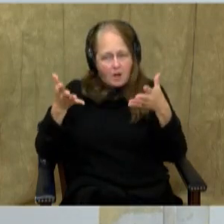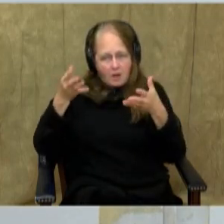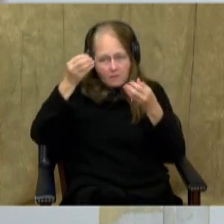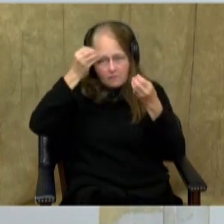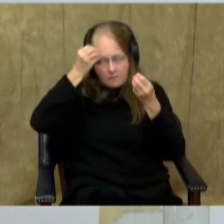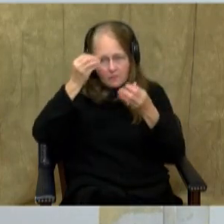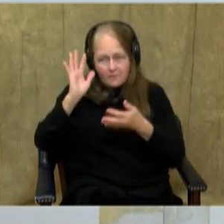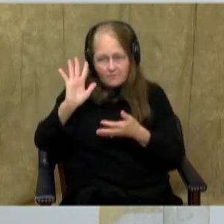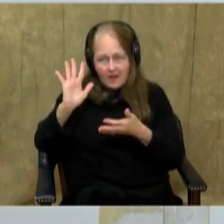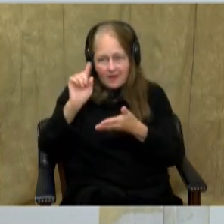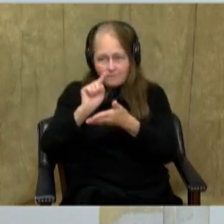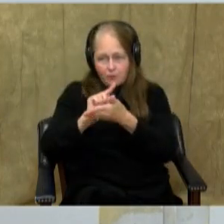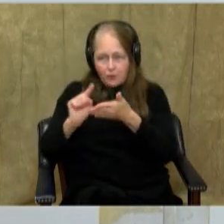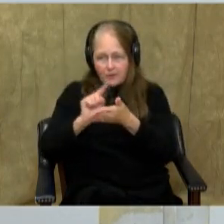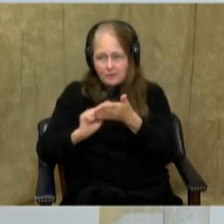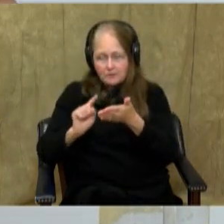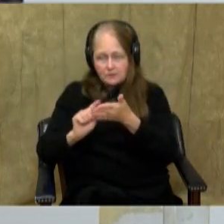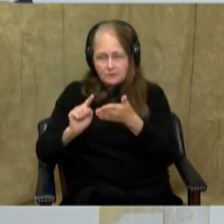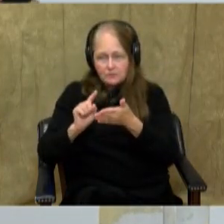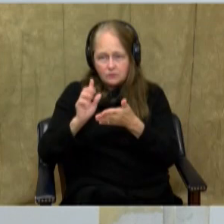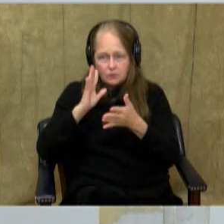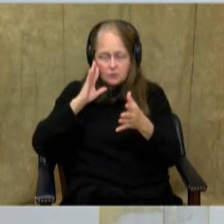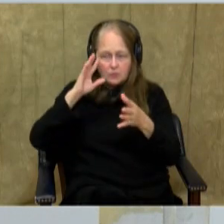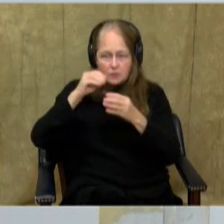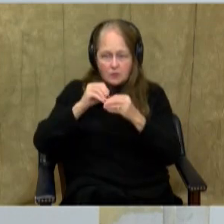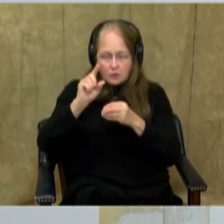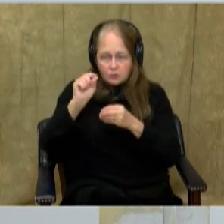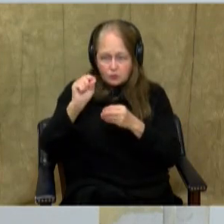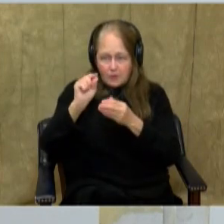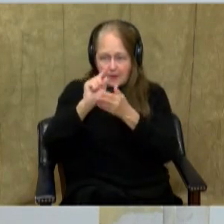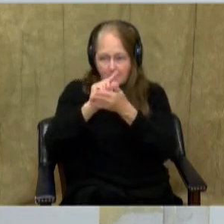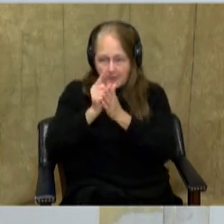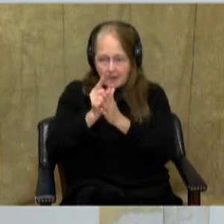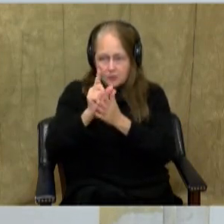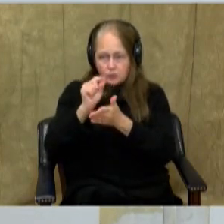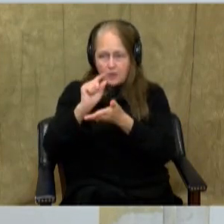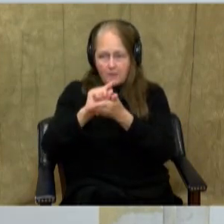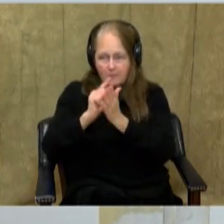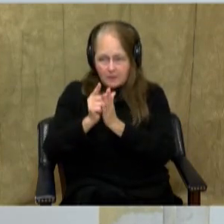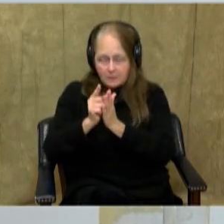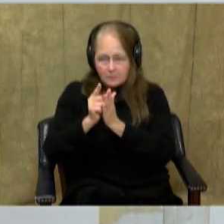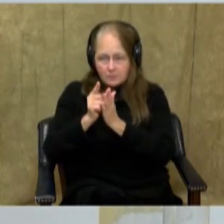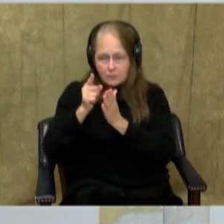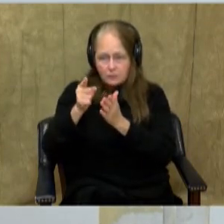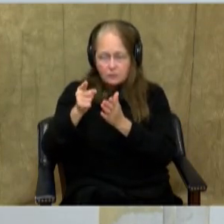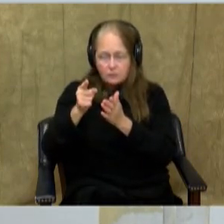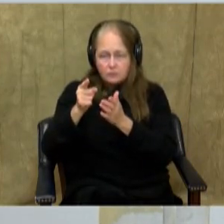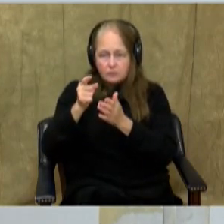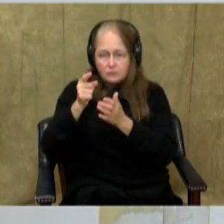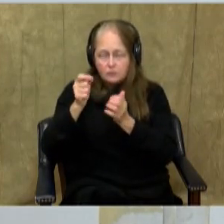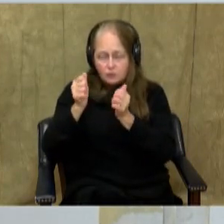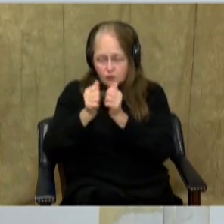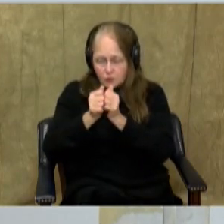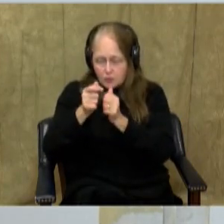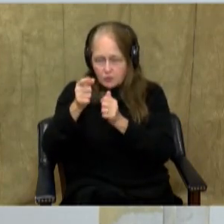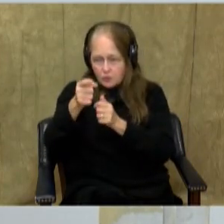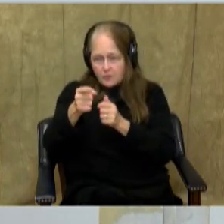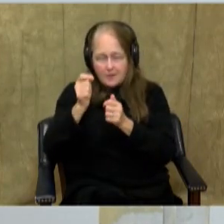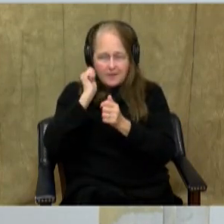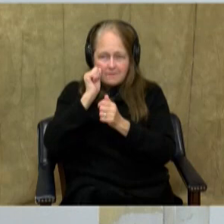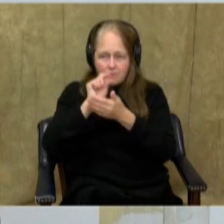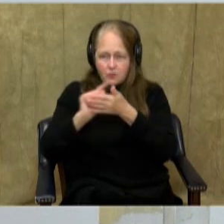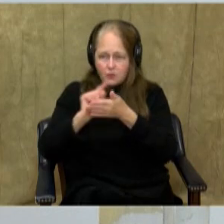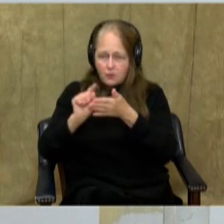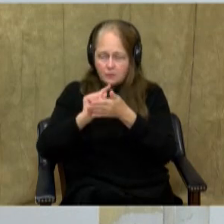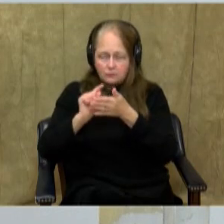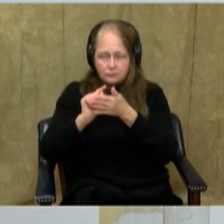like 5 weeks of information that we're squeezing into 20-minute segments. So you guys that are hanging in there and meeting with me every week and going through